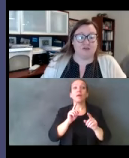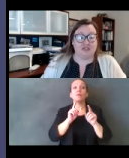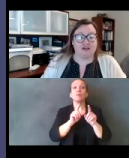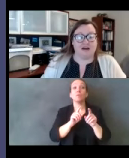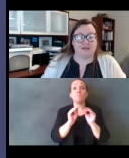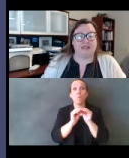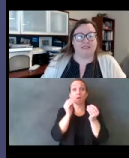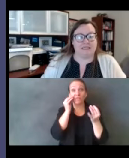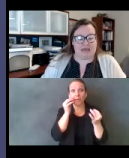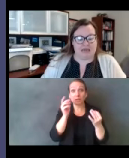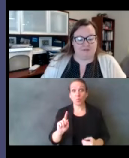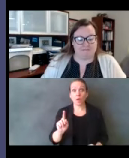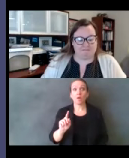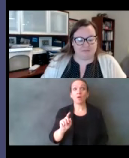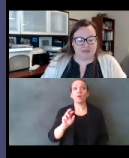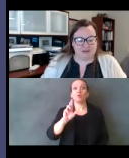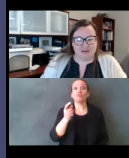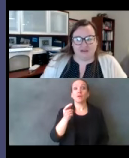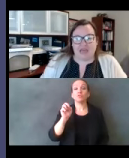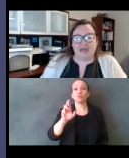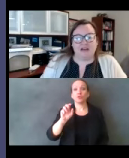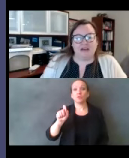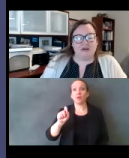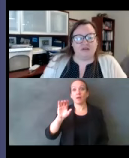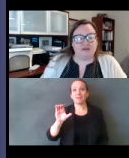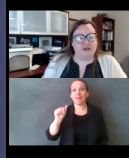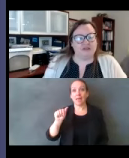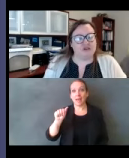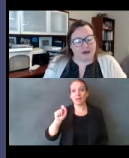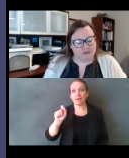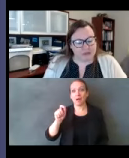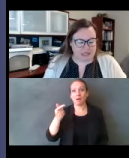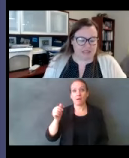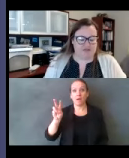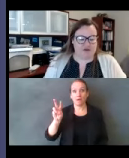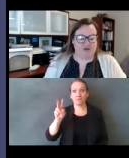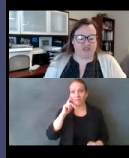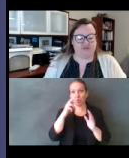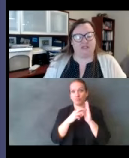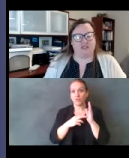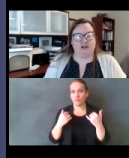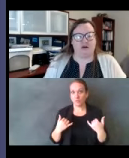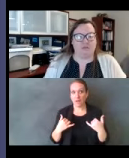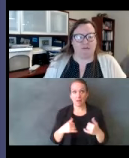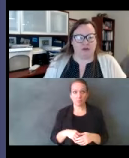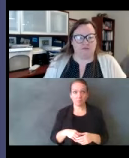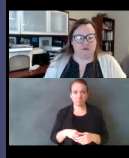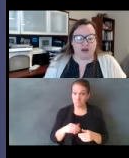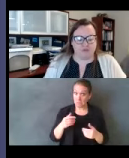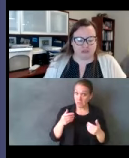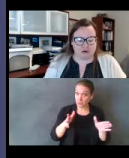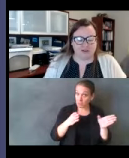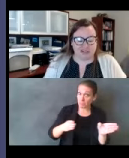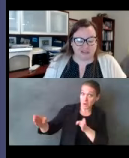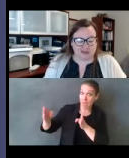registertovote.ca.gov to register online today. And, you know, do you have a plan to vote, or do you need to know about what your